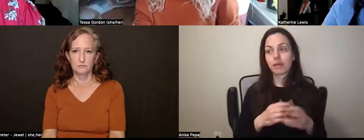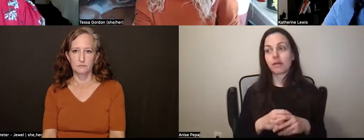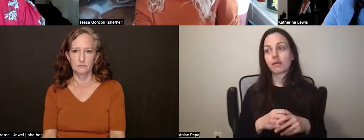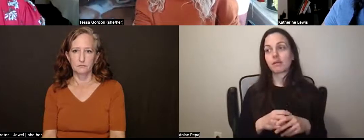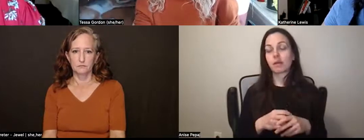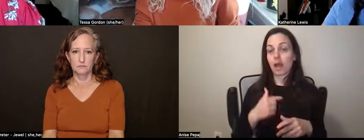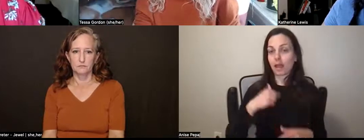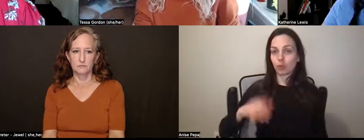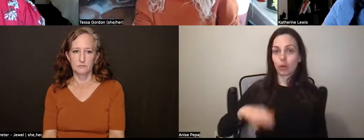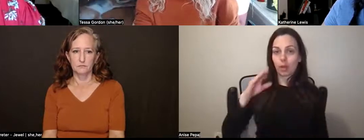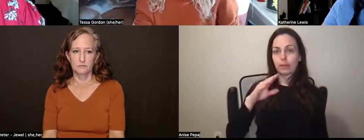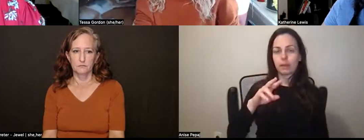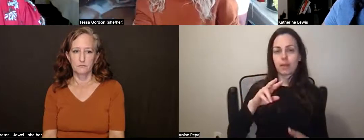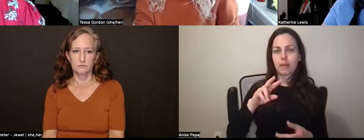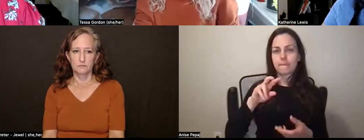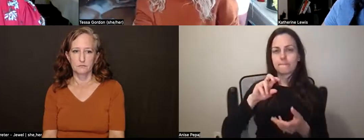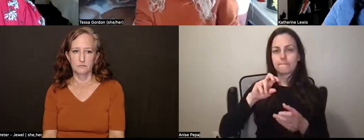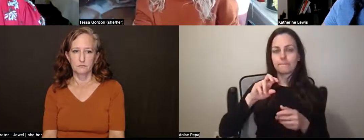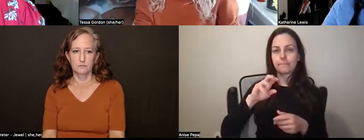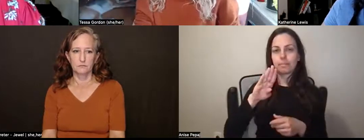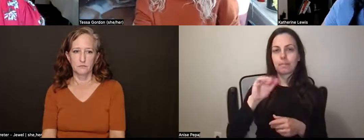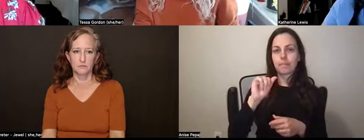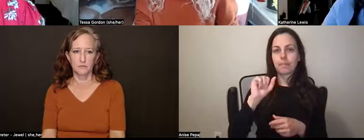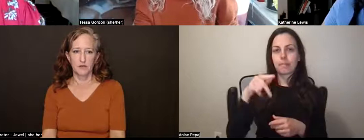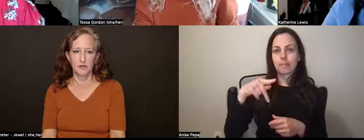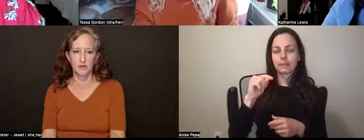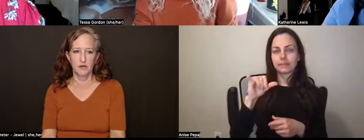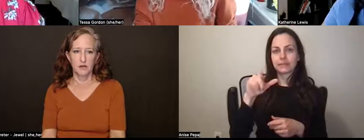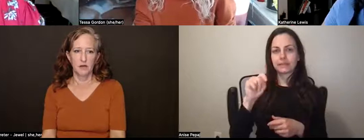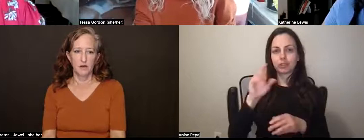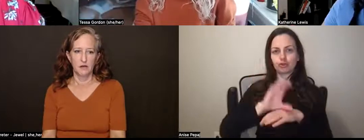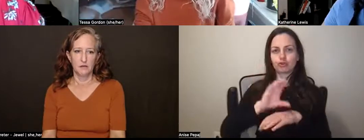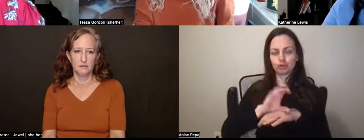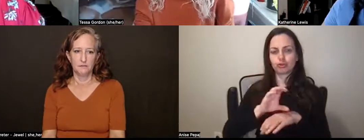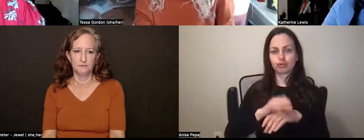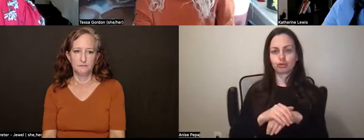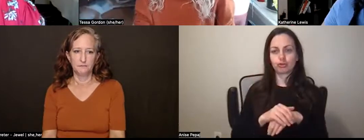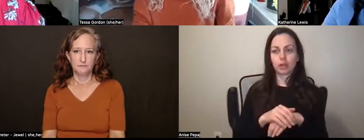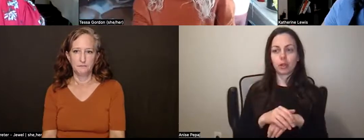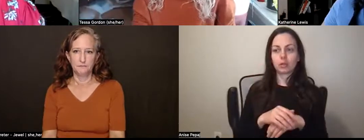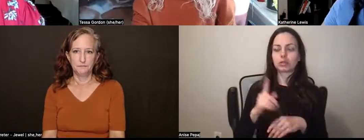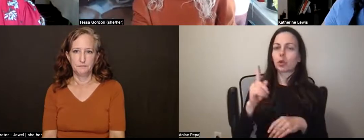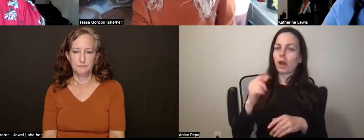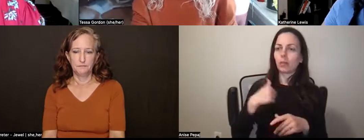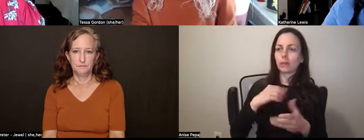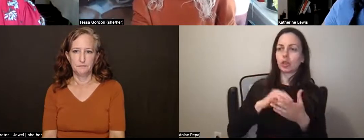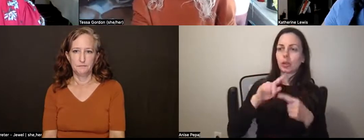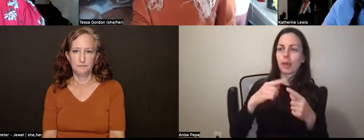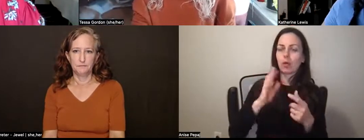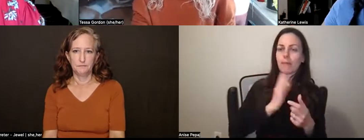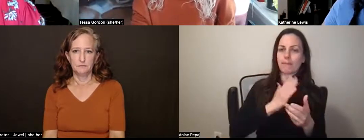Baptist church, and we always talked about what our portion is. And my portion is just that: the writing, the